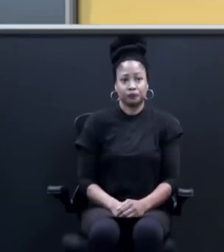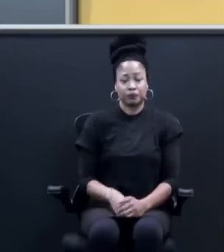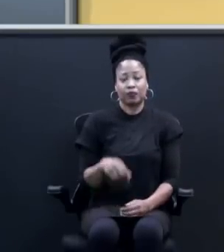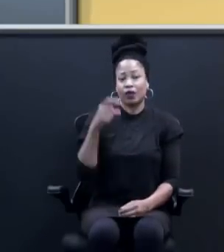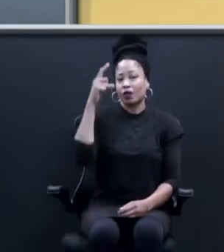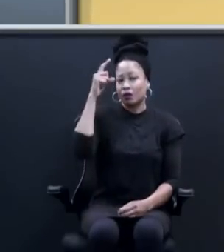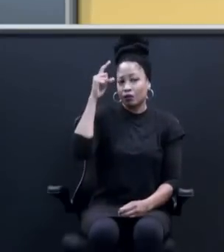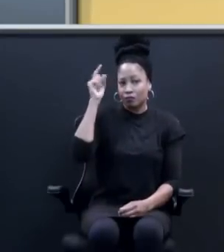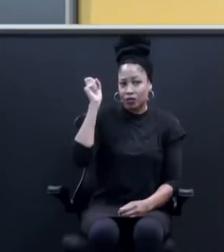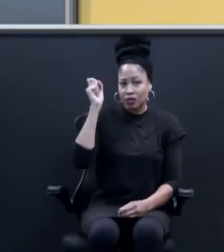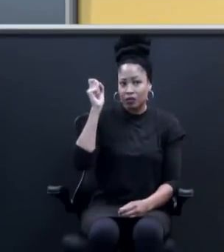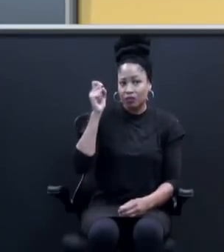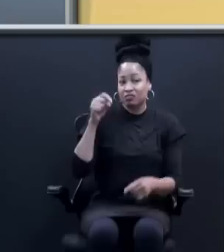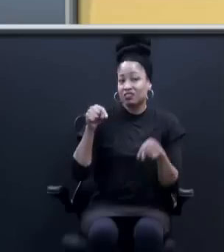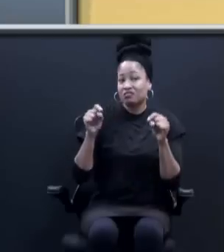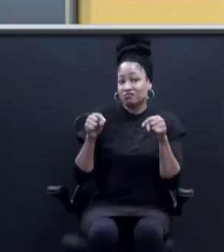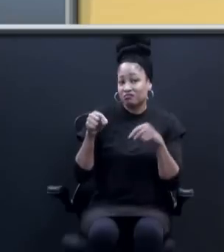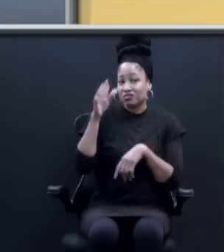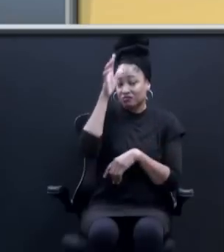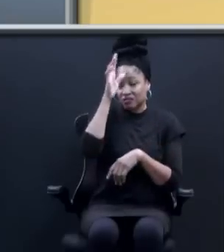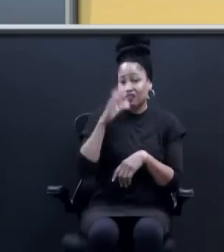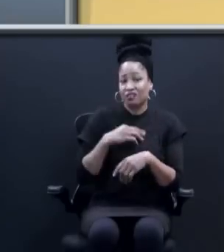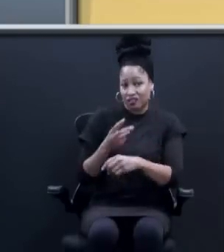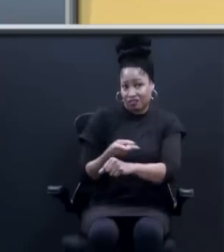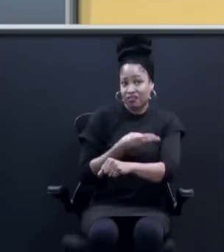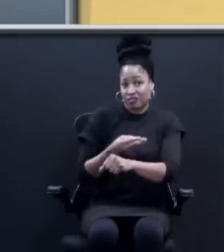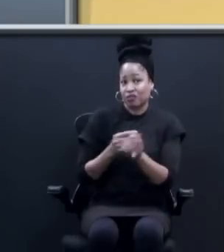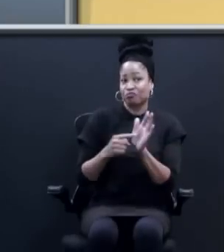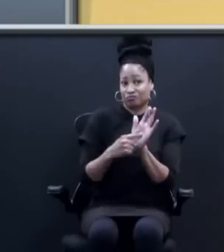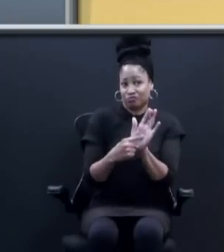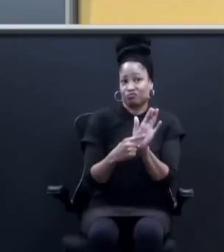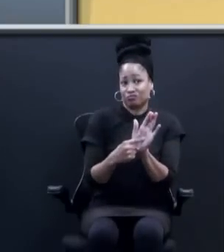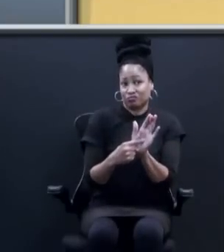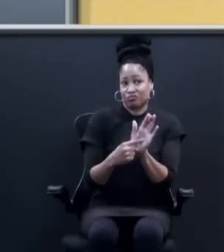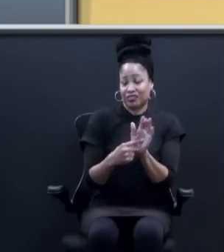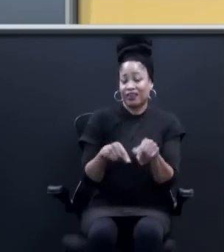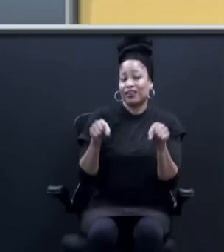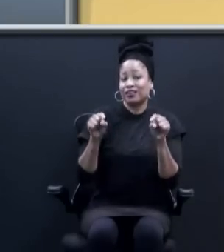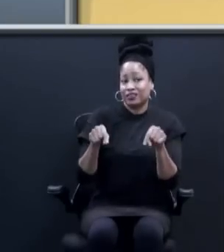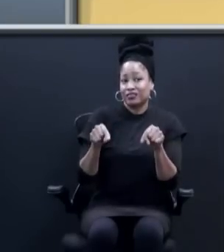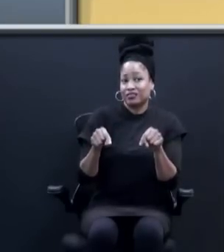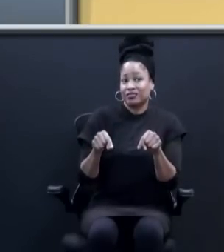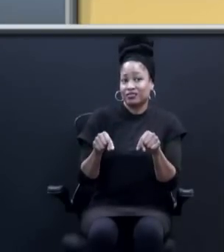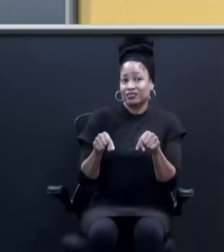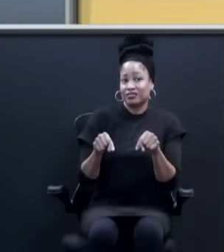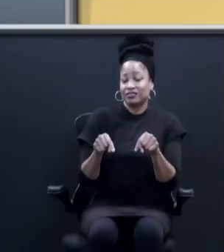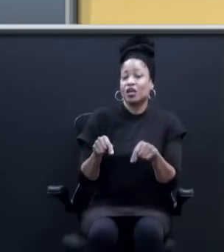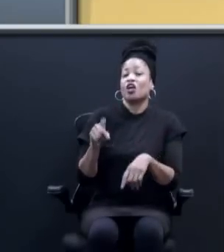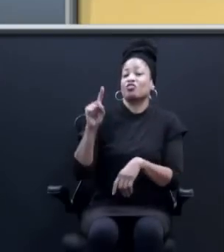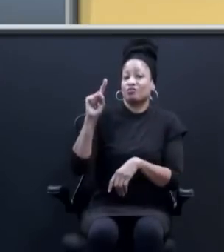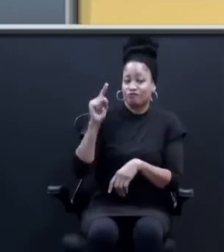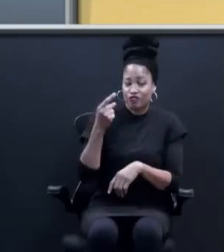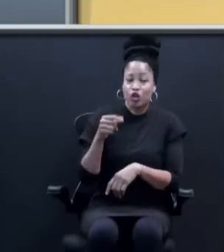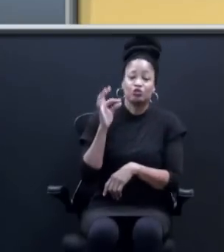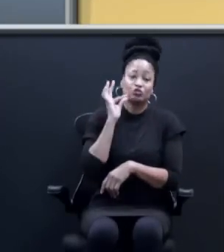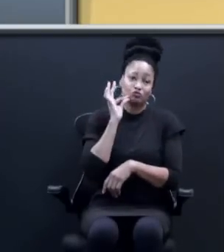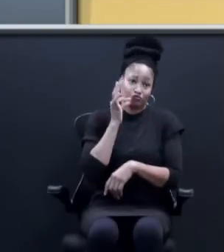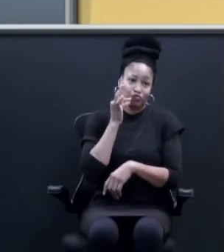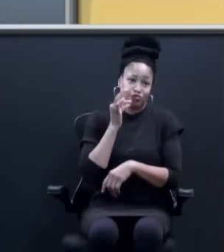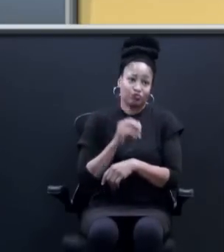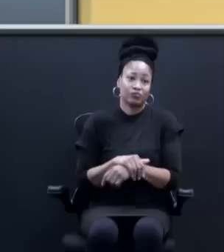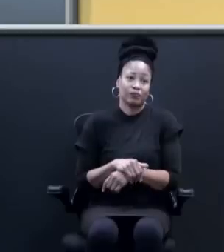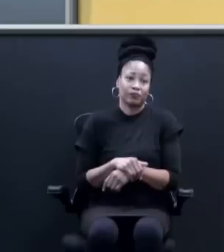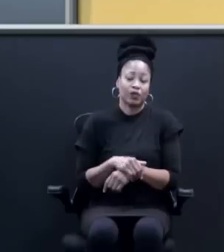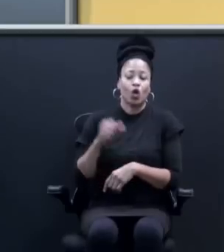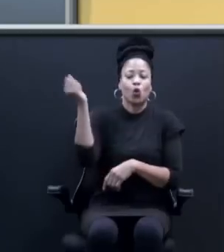Because this he lamb we're going to show you is the first fruit. And you're going to wave it before the Lord. That was 12, right? That was